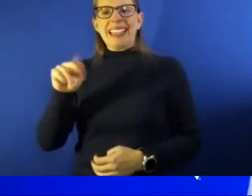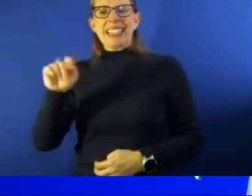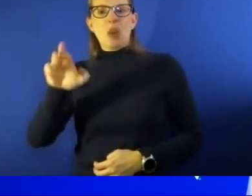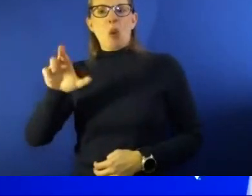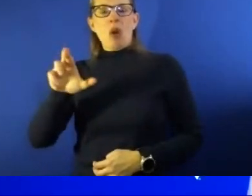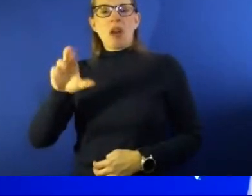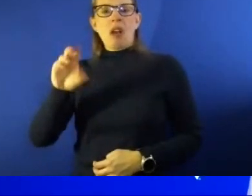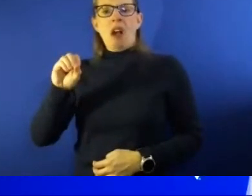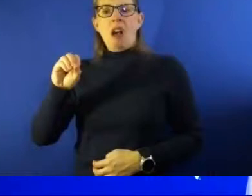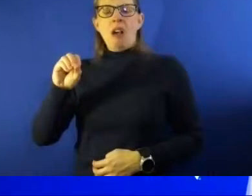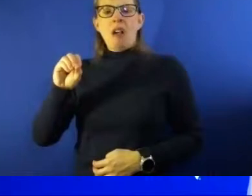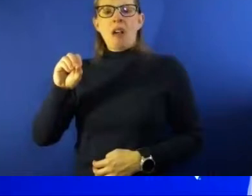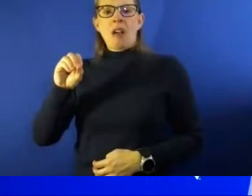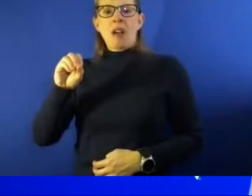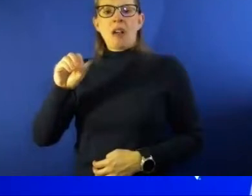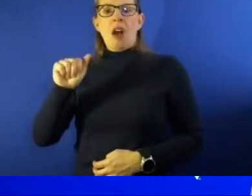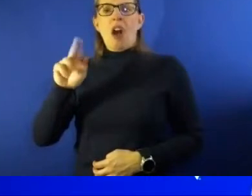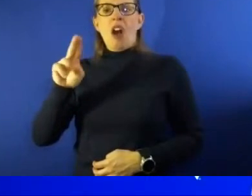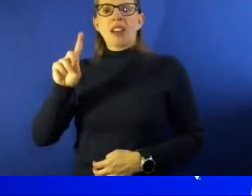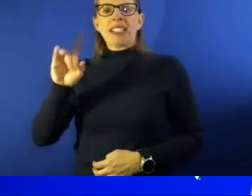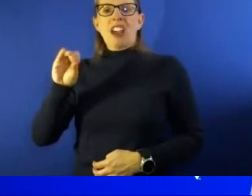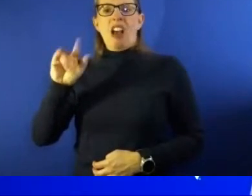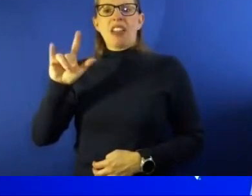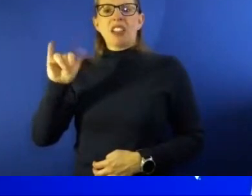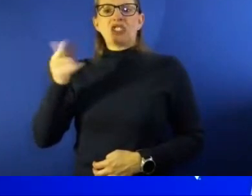audiologist. Is it truly